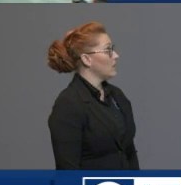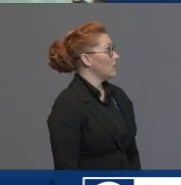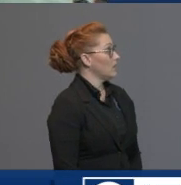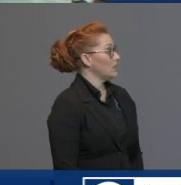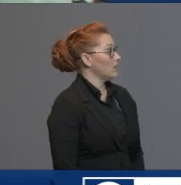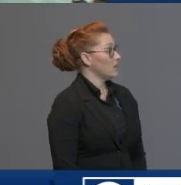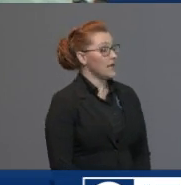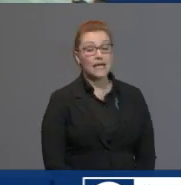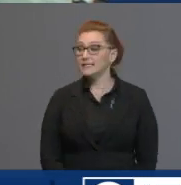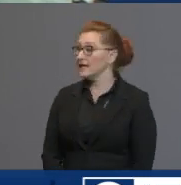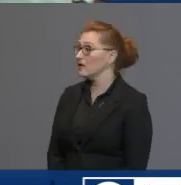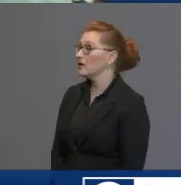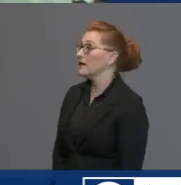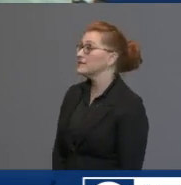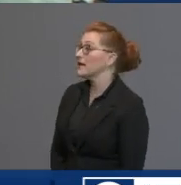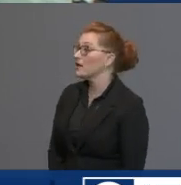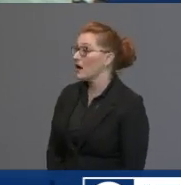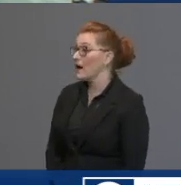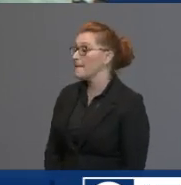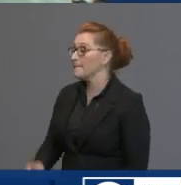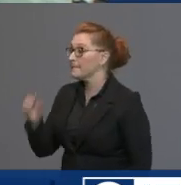It was up there for a second.